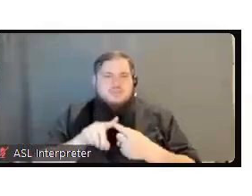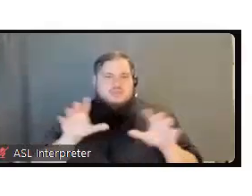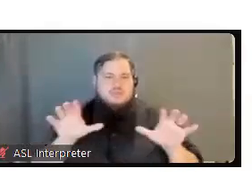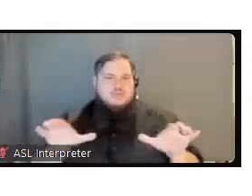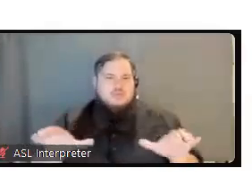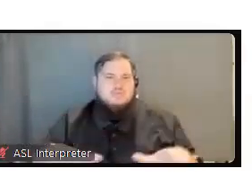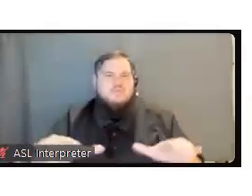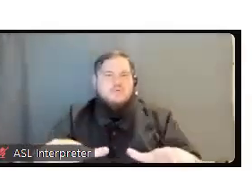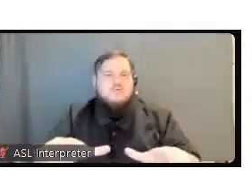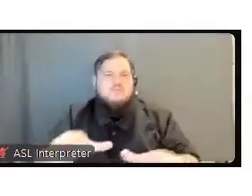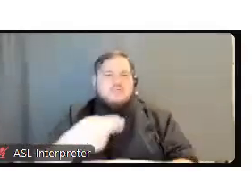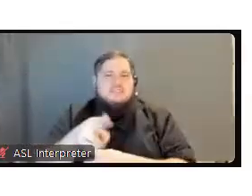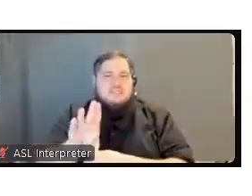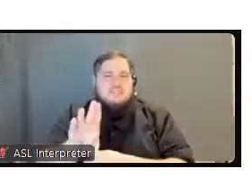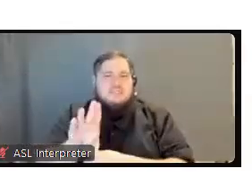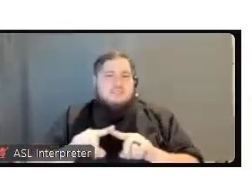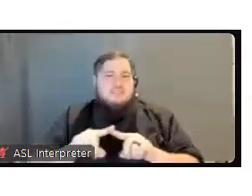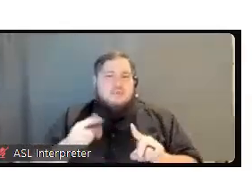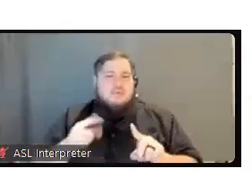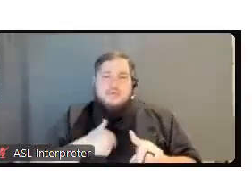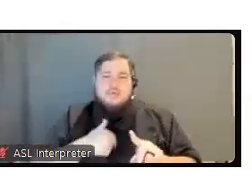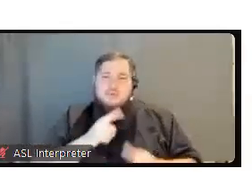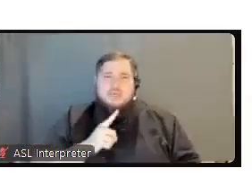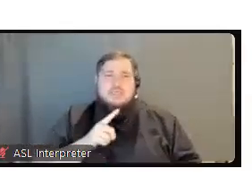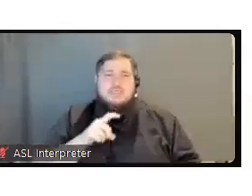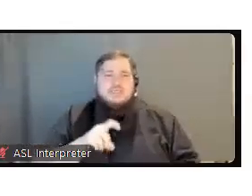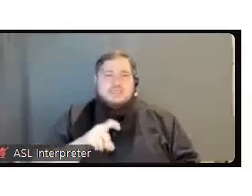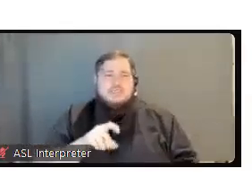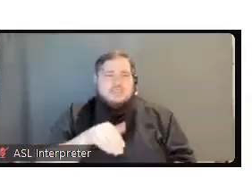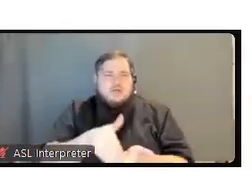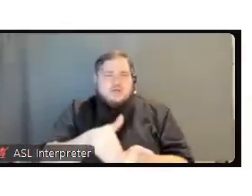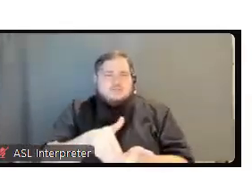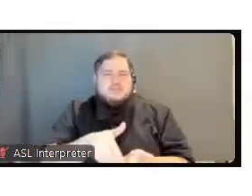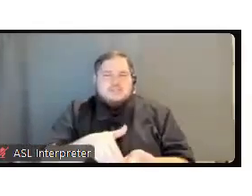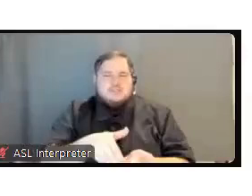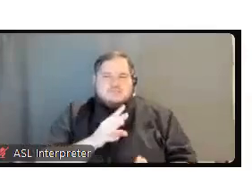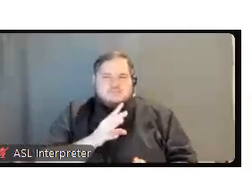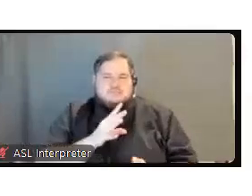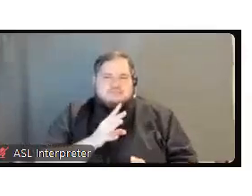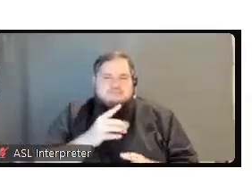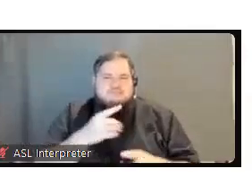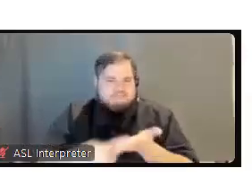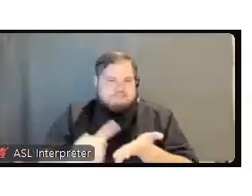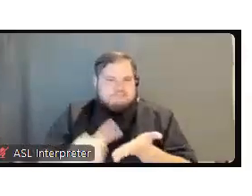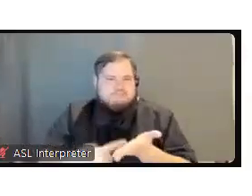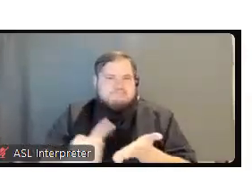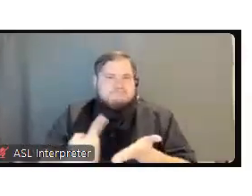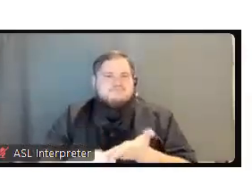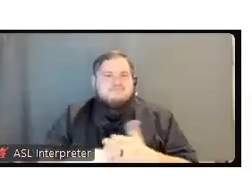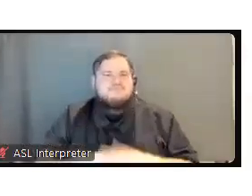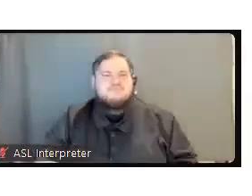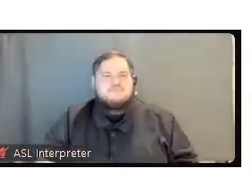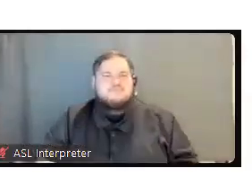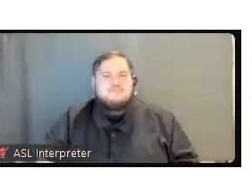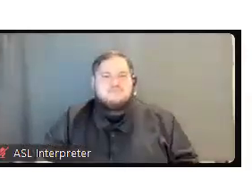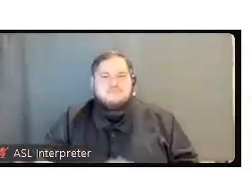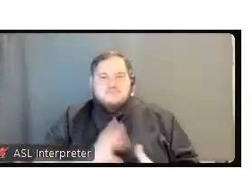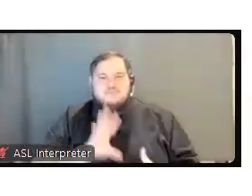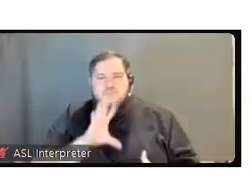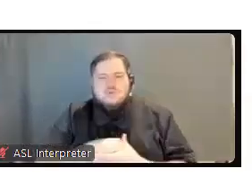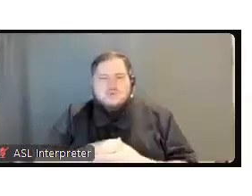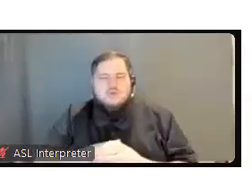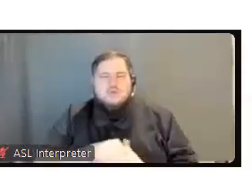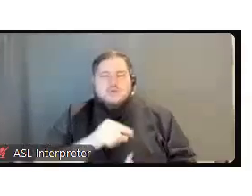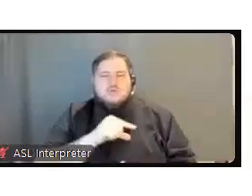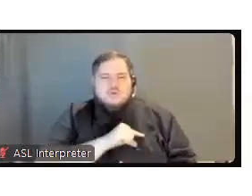is something that we meet fairly often to talk about. Next, incorporate qualitative tools. This is something I mentioned at the